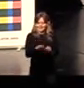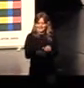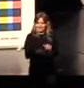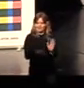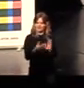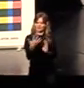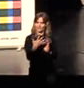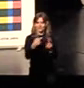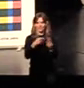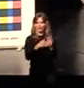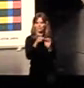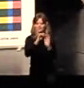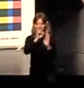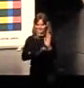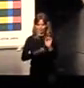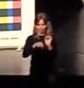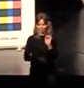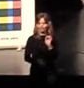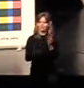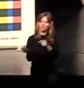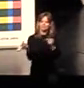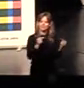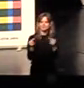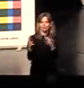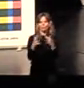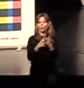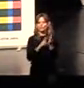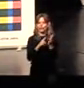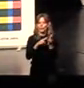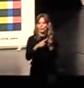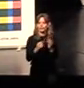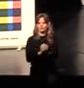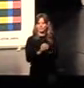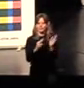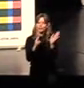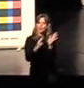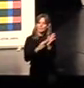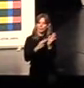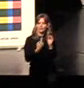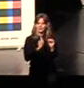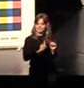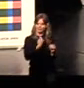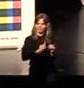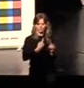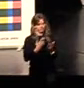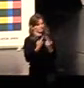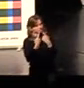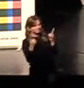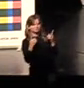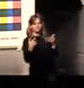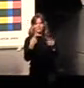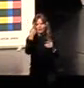zuid of brussels het debat alle wortelen napoleon ik sporting de uw publiek en hij die is